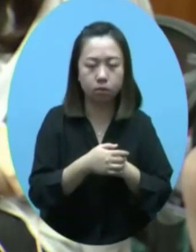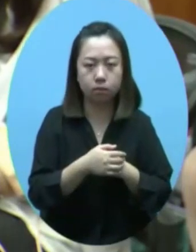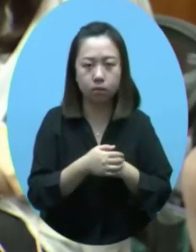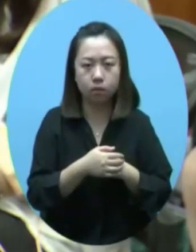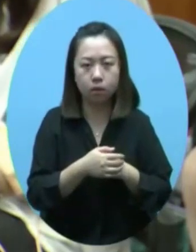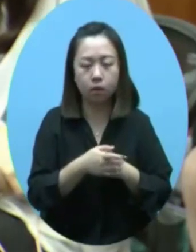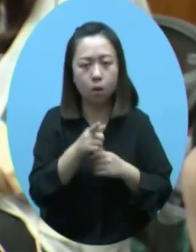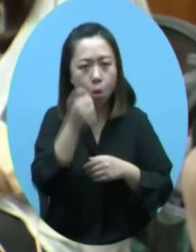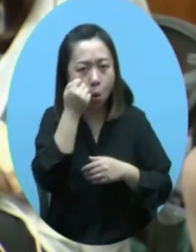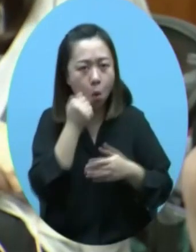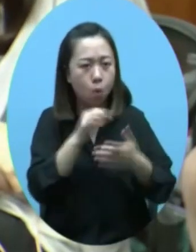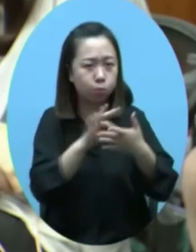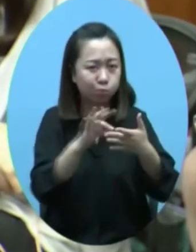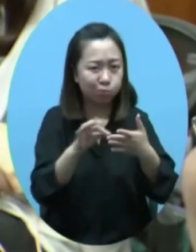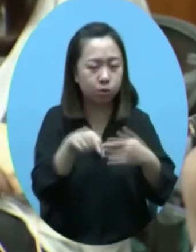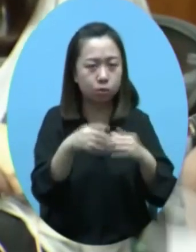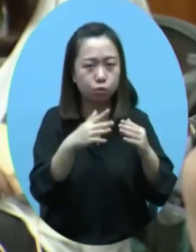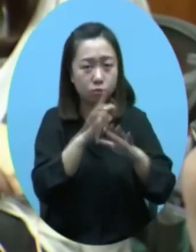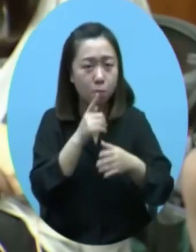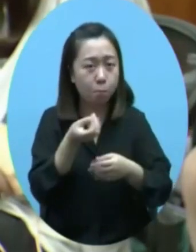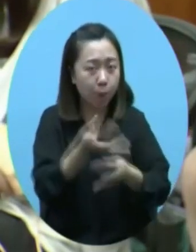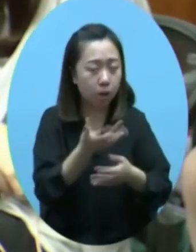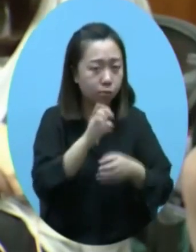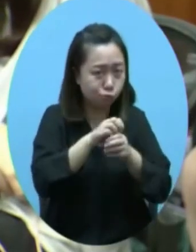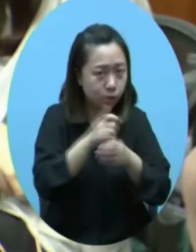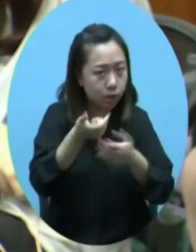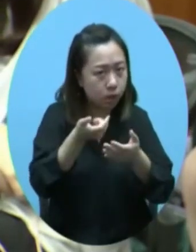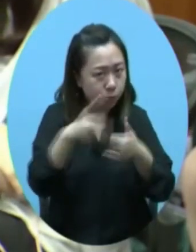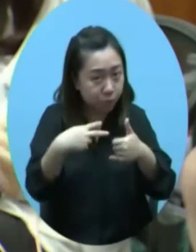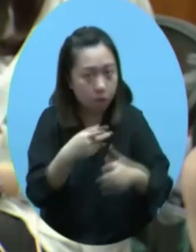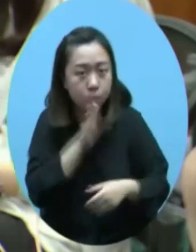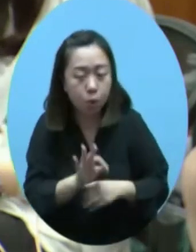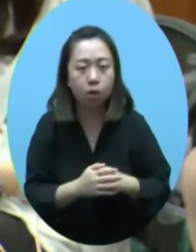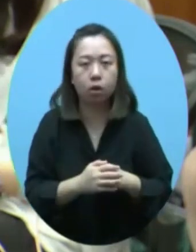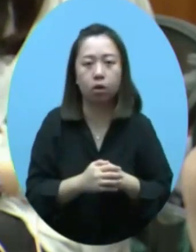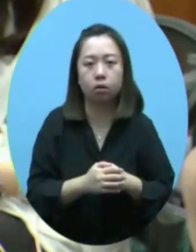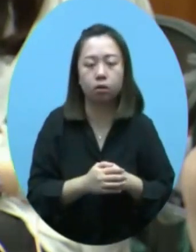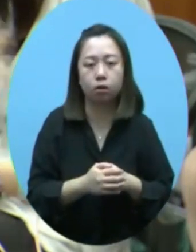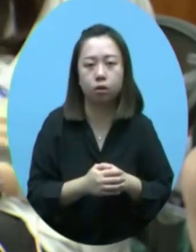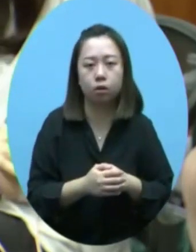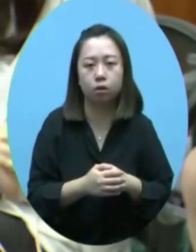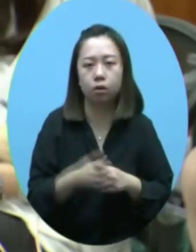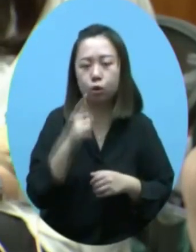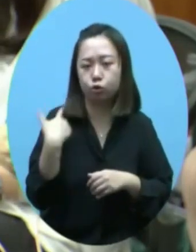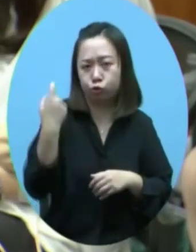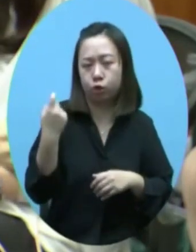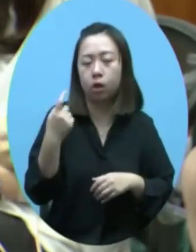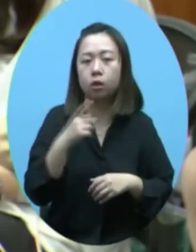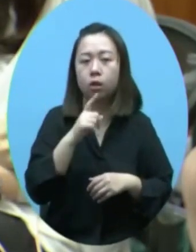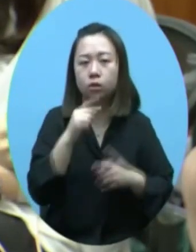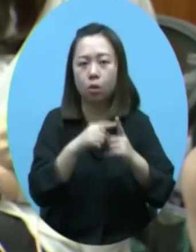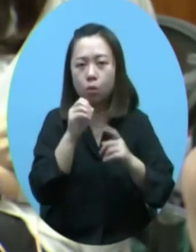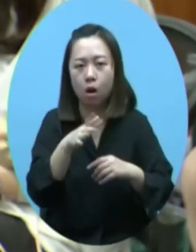in that center? And third of all, it was mentioned in the past few days that people flying in from high-risk countries